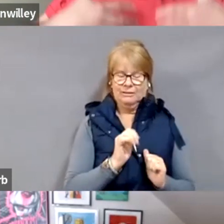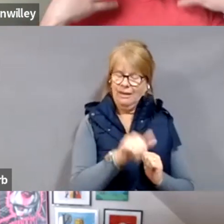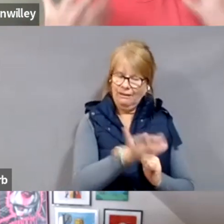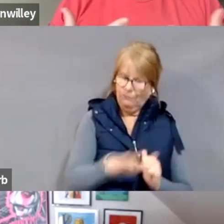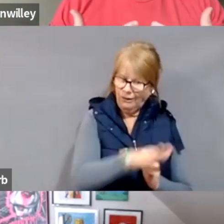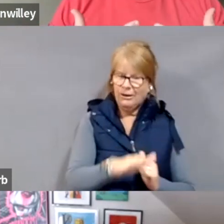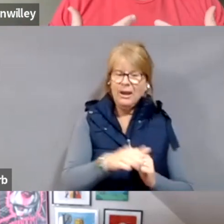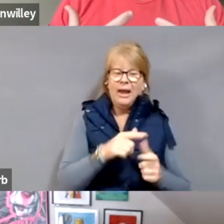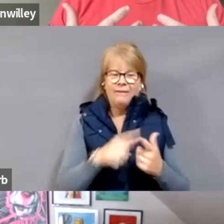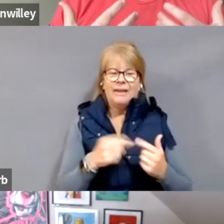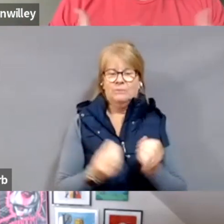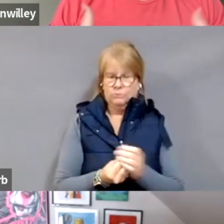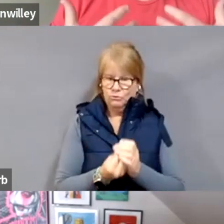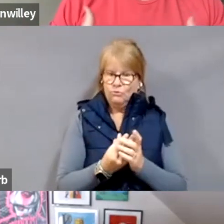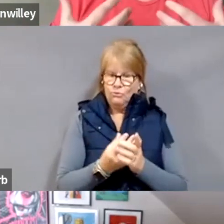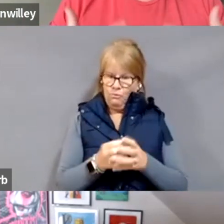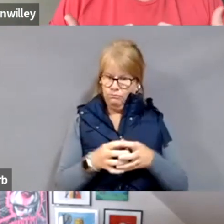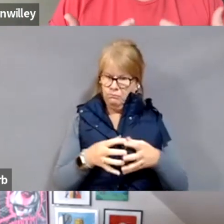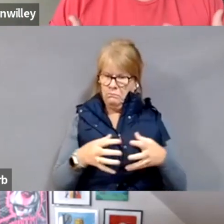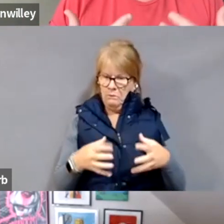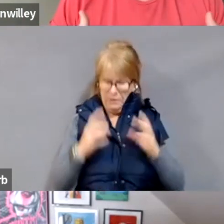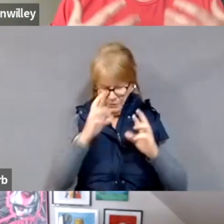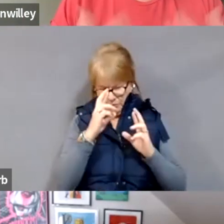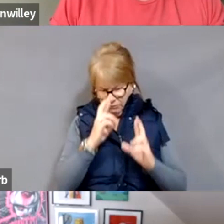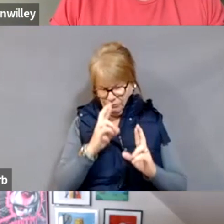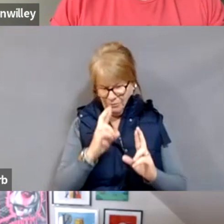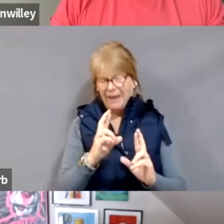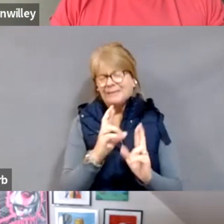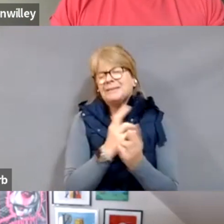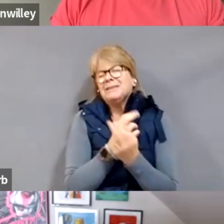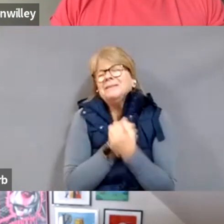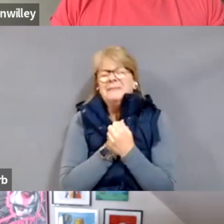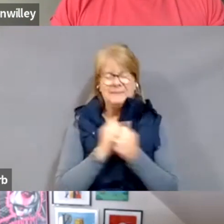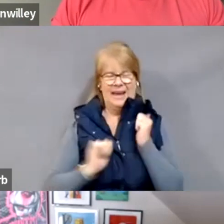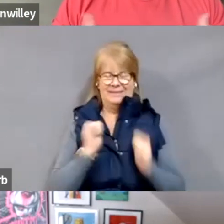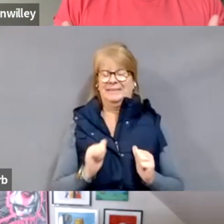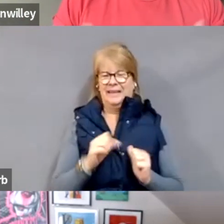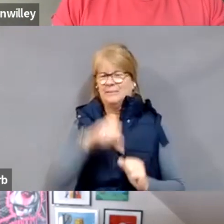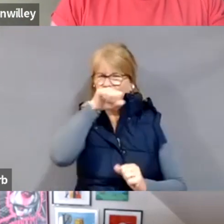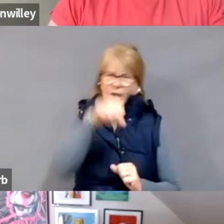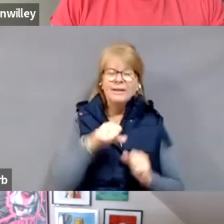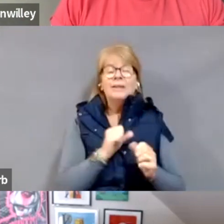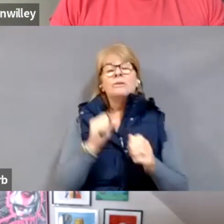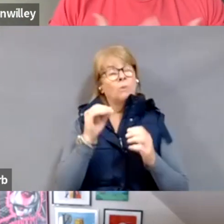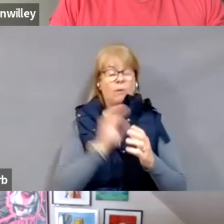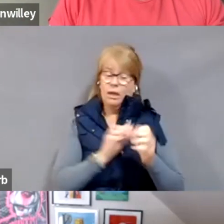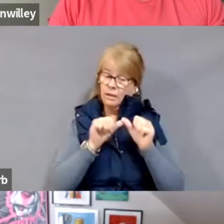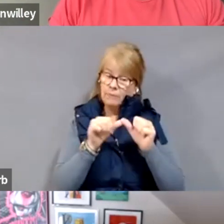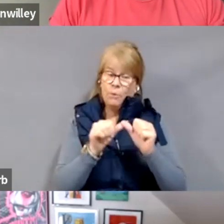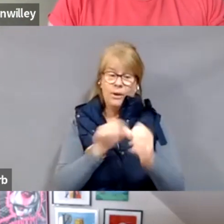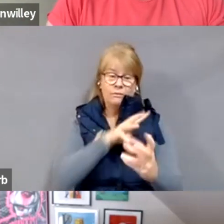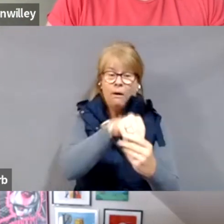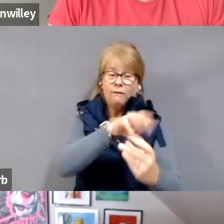just fostering this deep respect and love that I have for the craft. And I just kept going. And then one